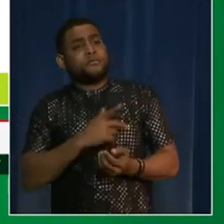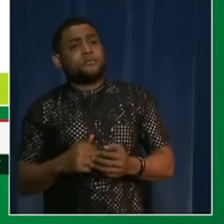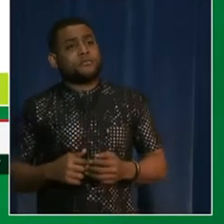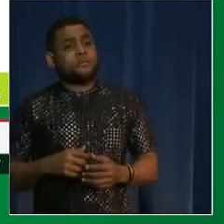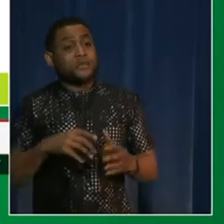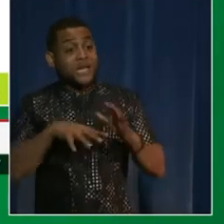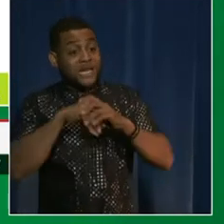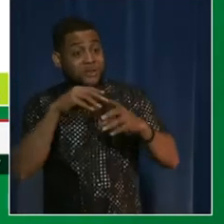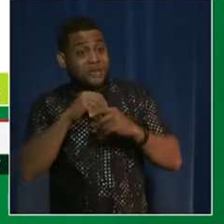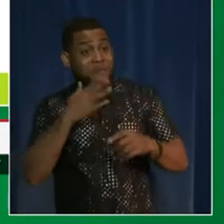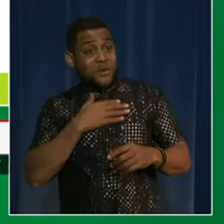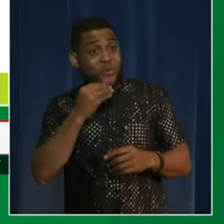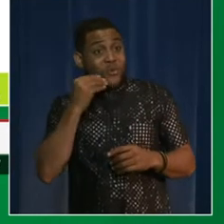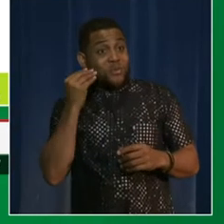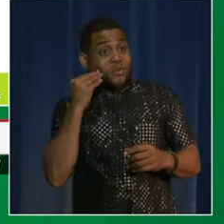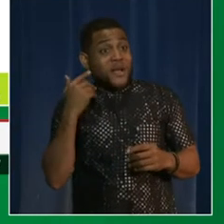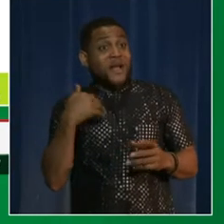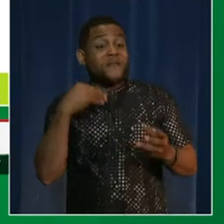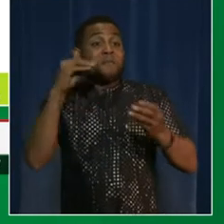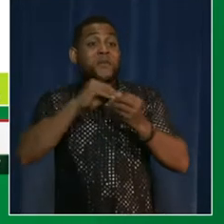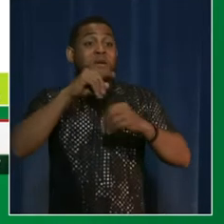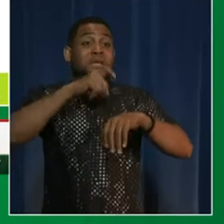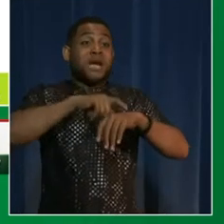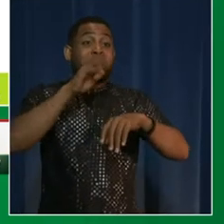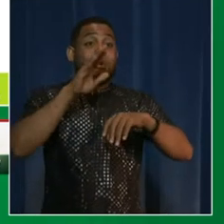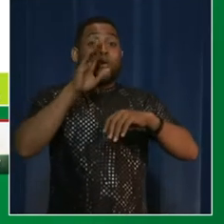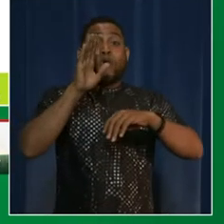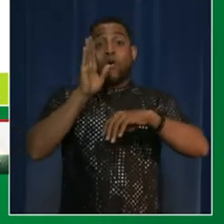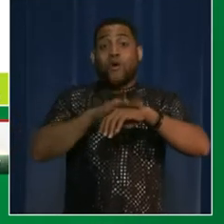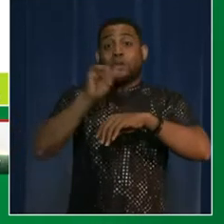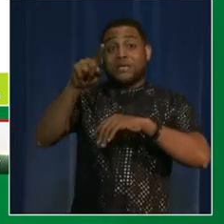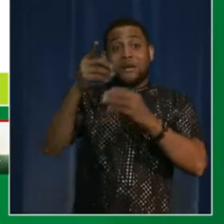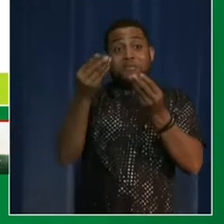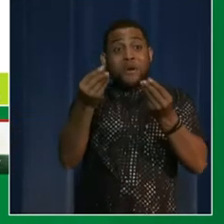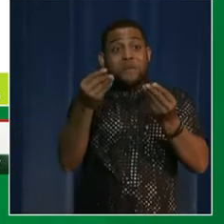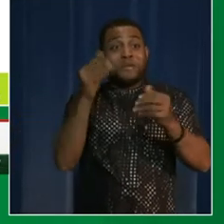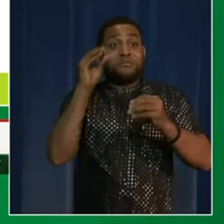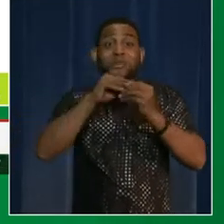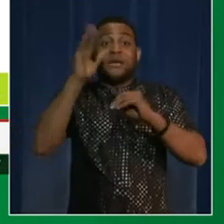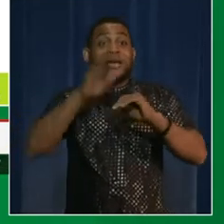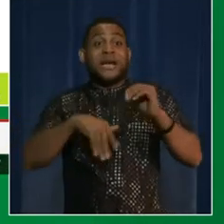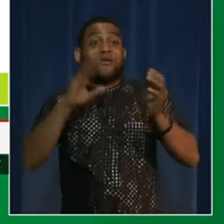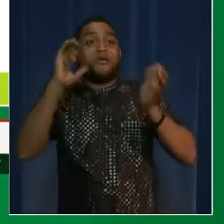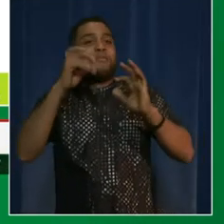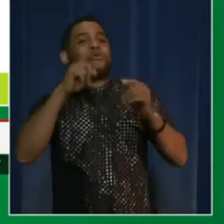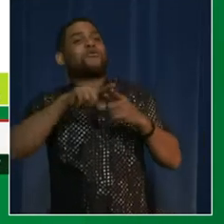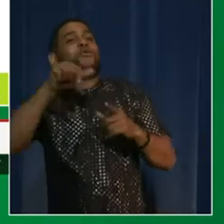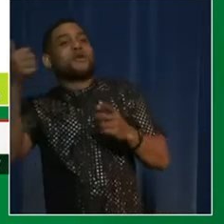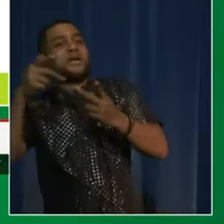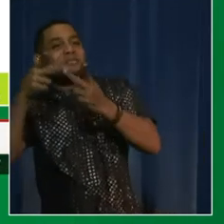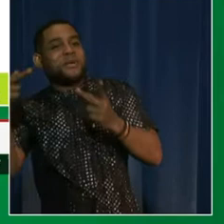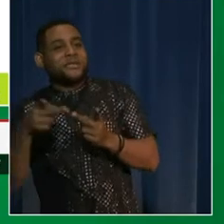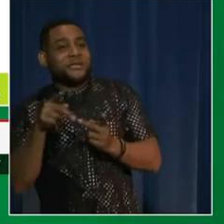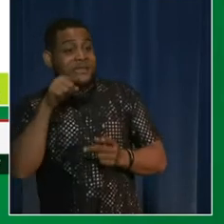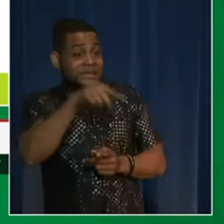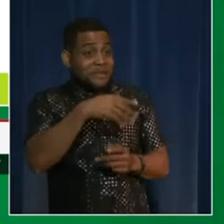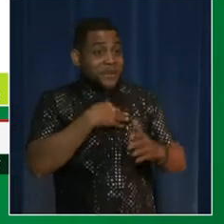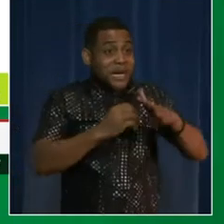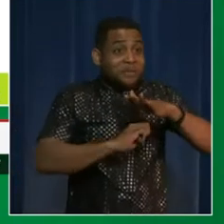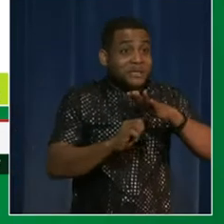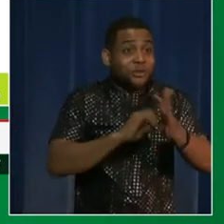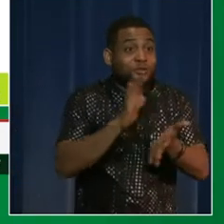spent more time on this 27 acres than anywhere else growing up. This is my elementary school, the former Fort Lincoln Elementary School,